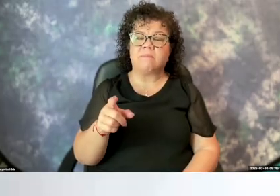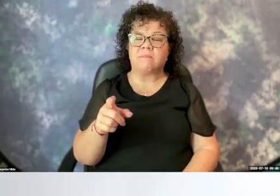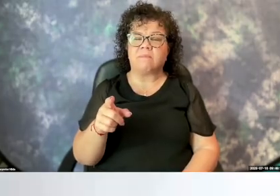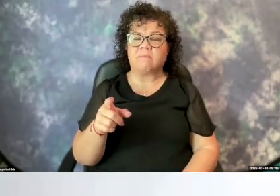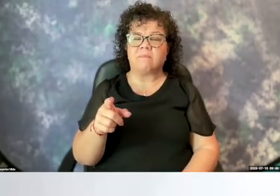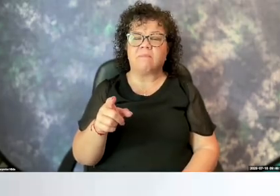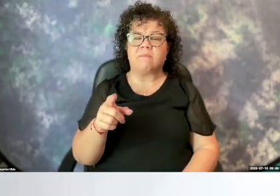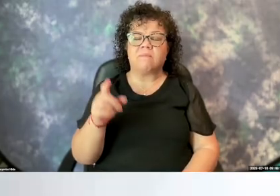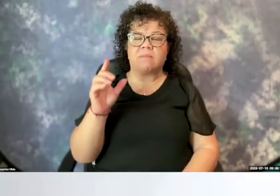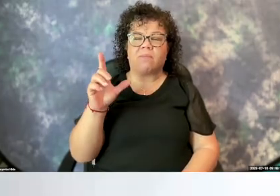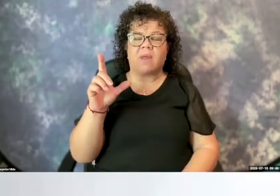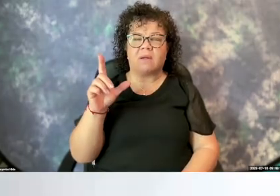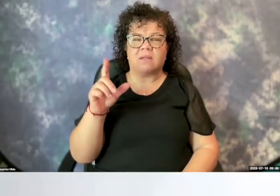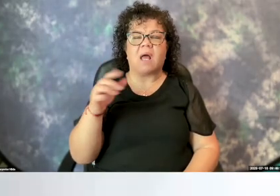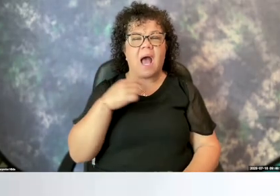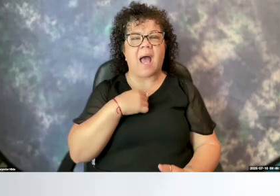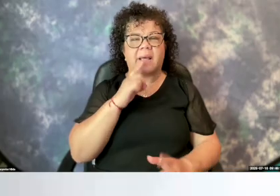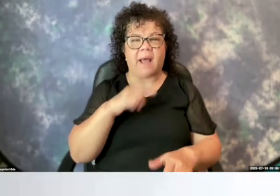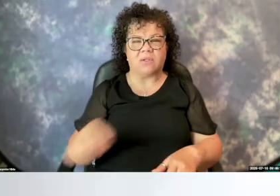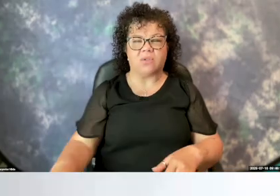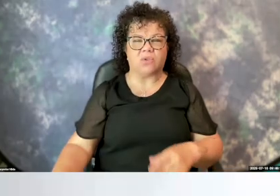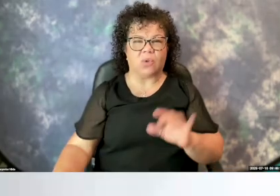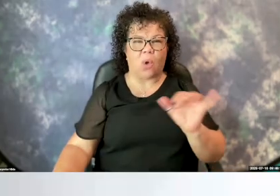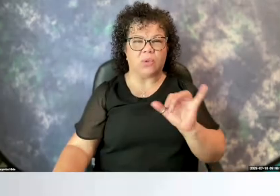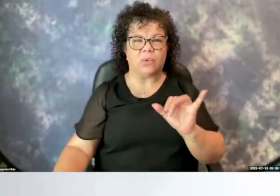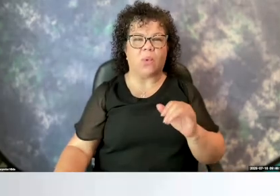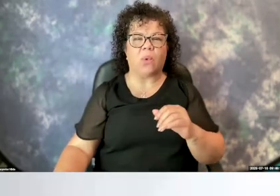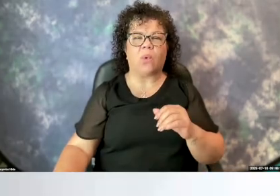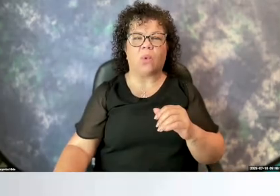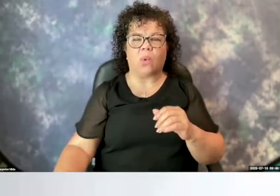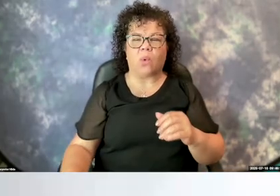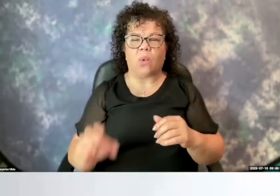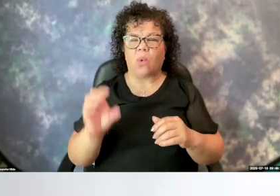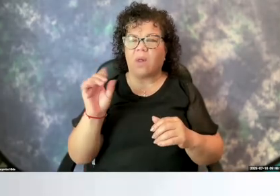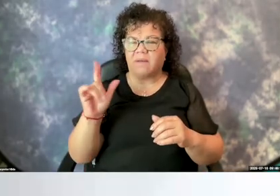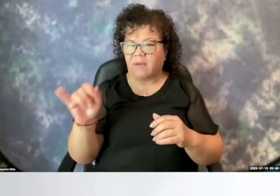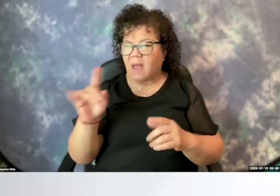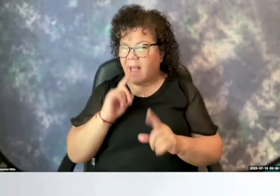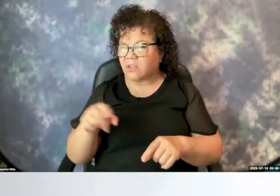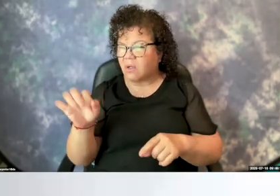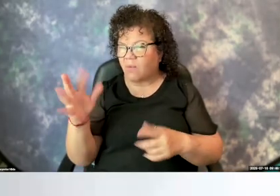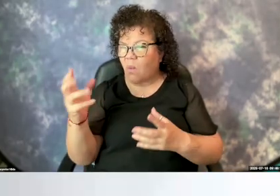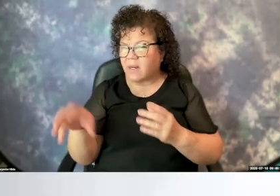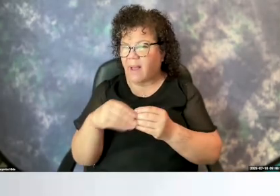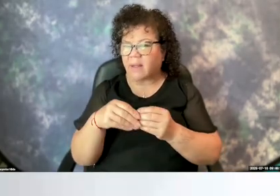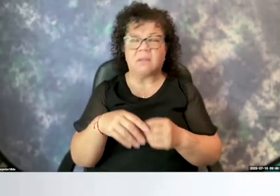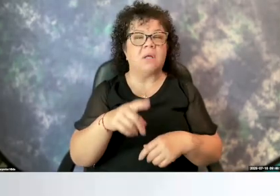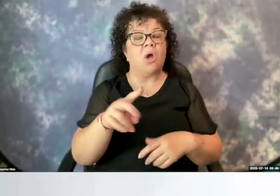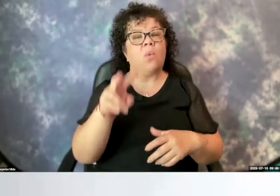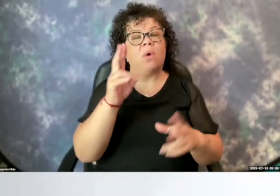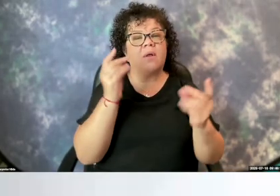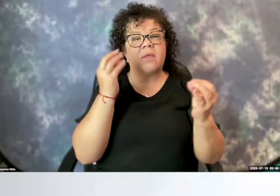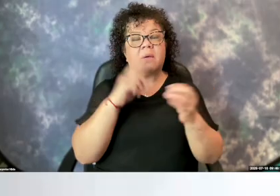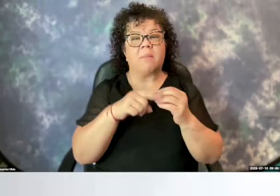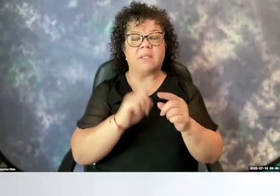Yeah, so I can take this one, and Olivia, please feel free to jump in as well. So we